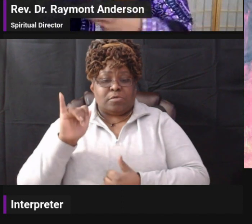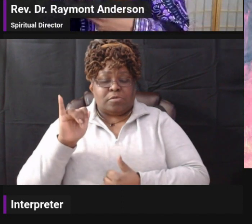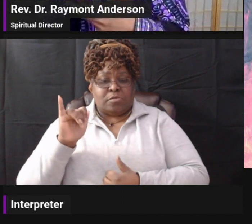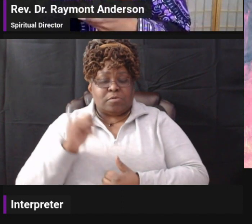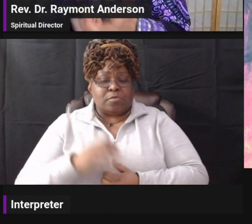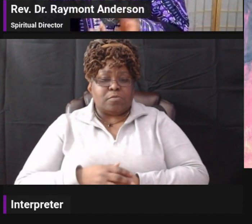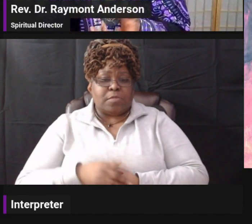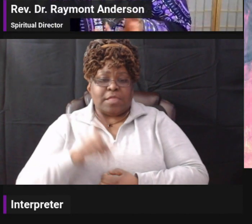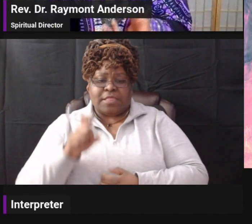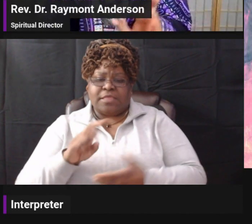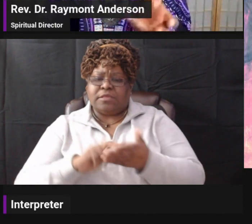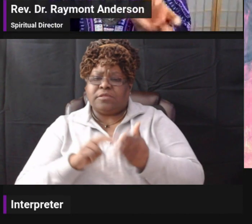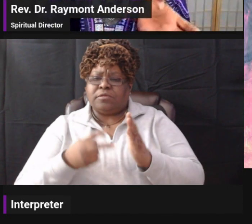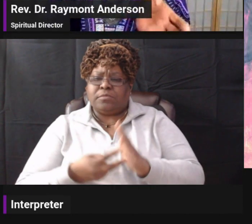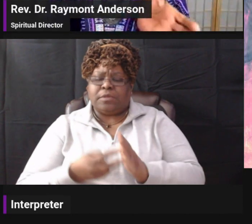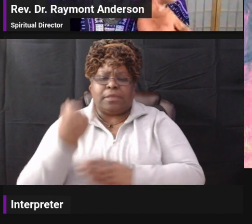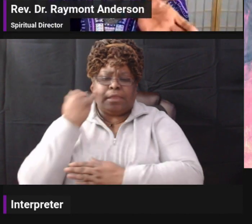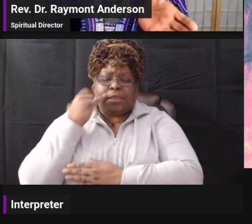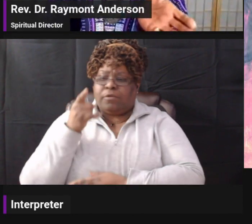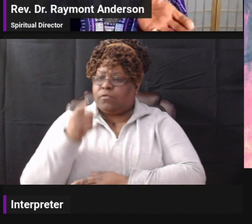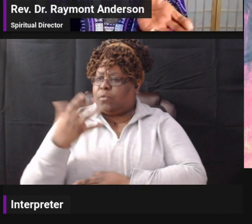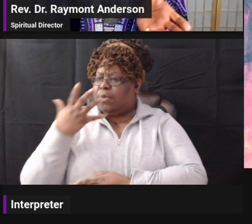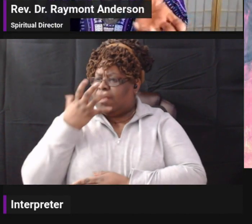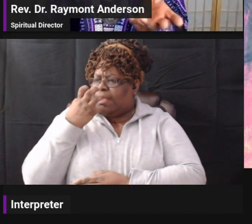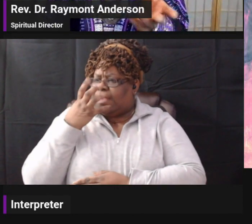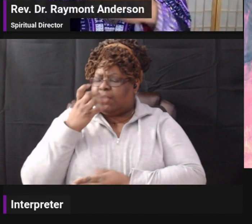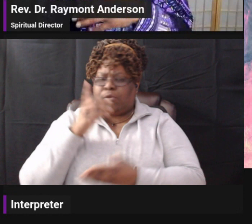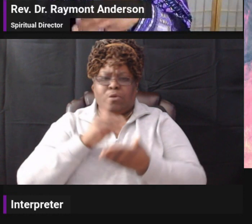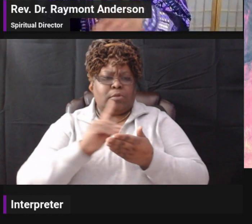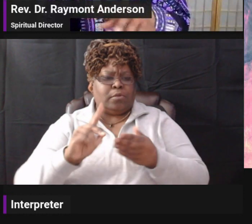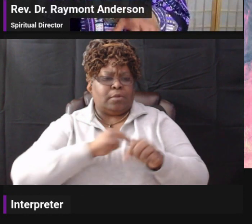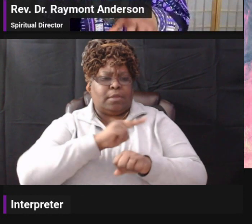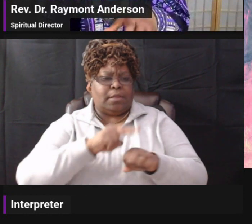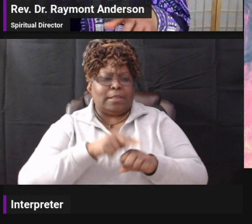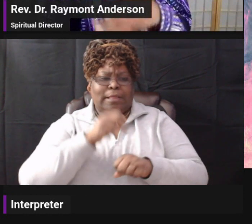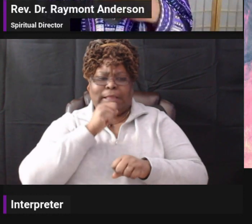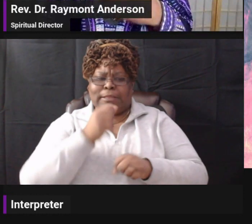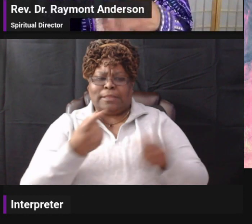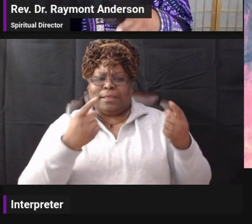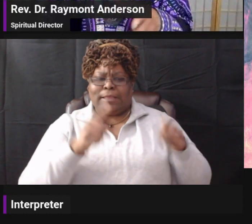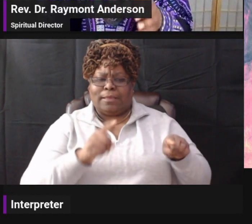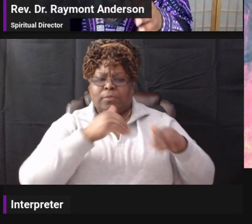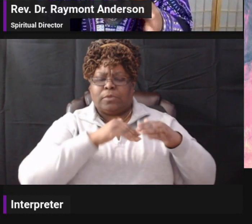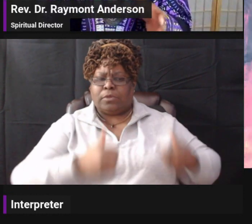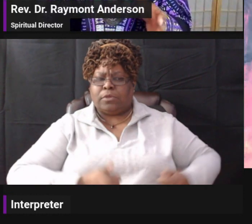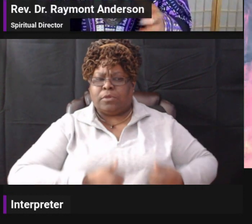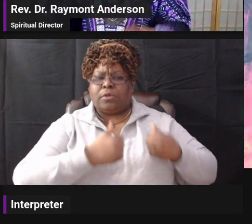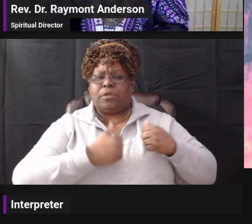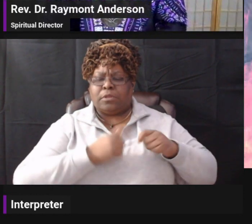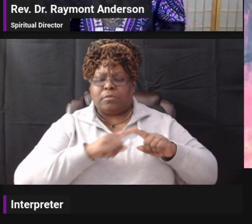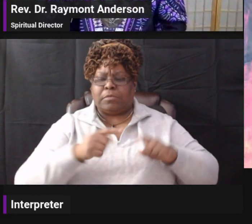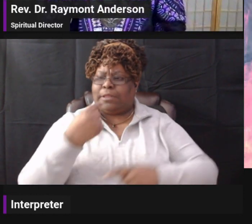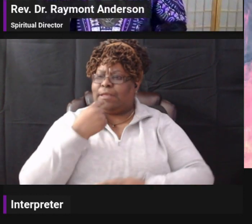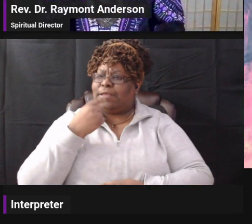Now, this would imply that if you're angry, then divine nature does not flow